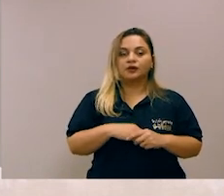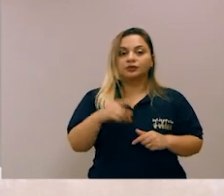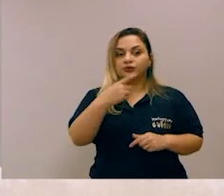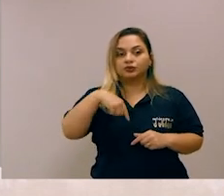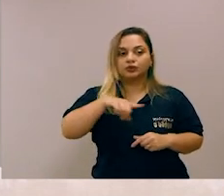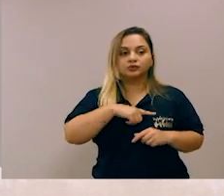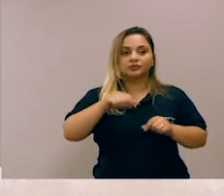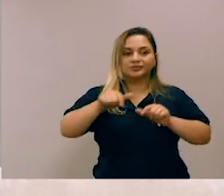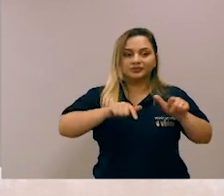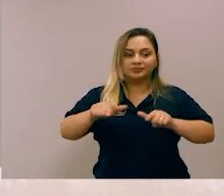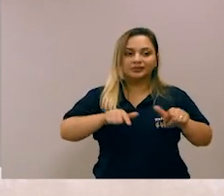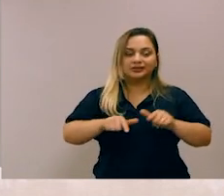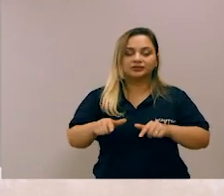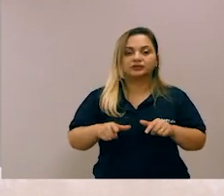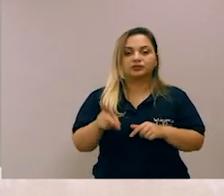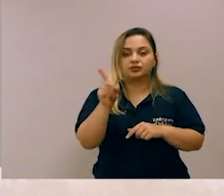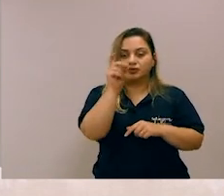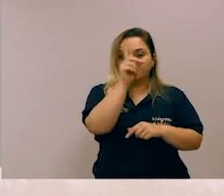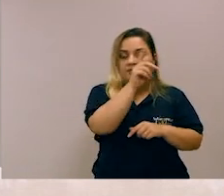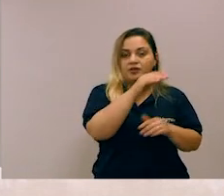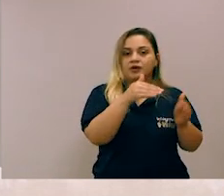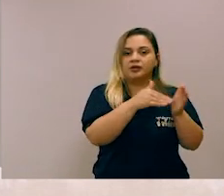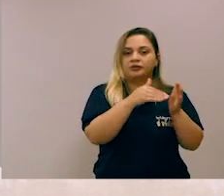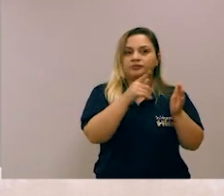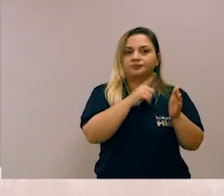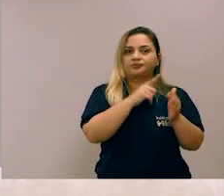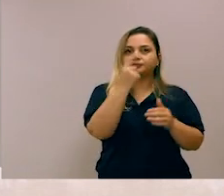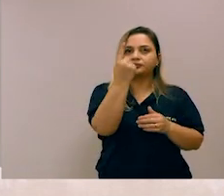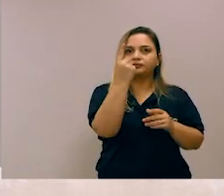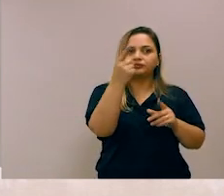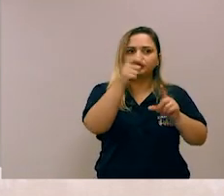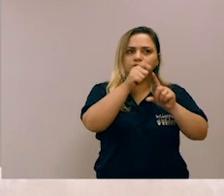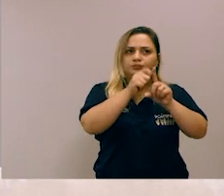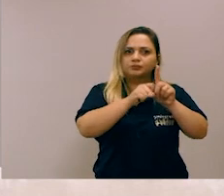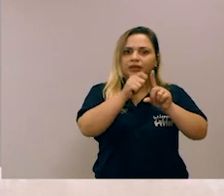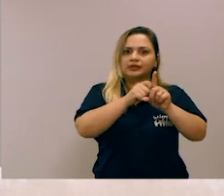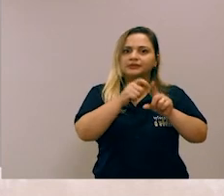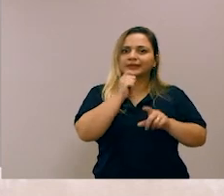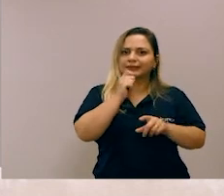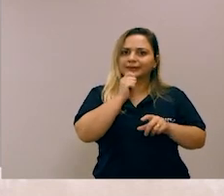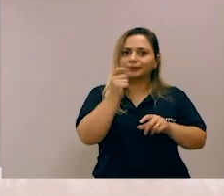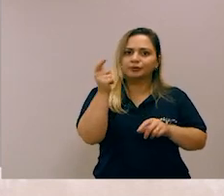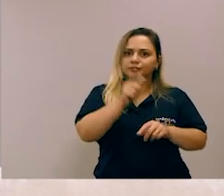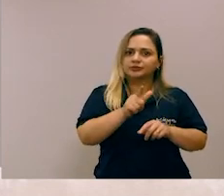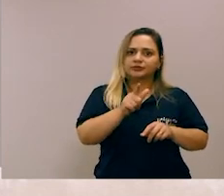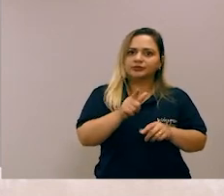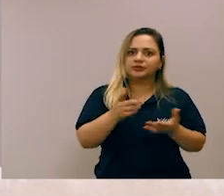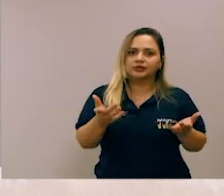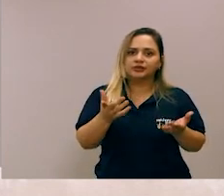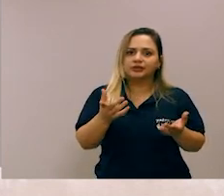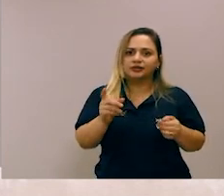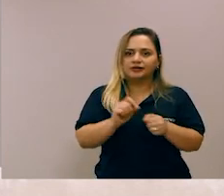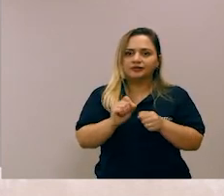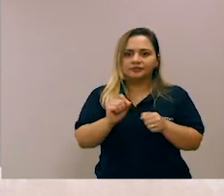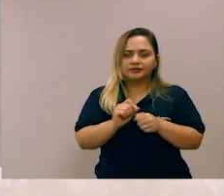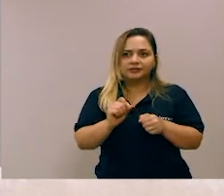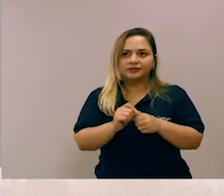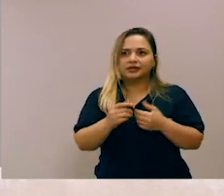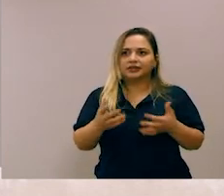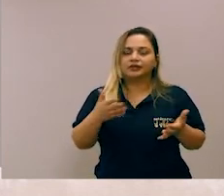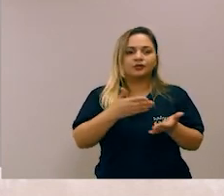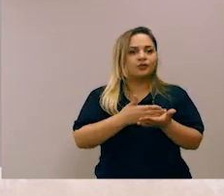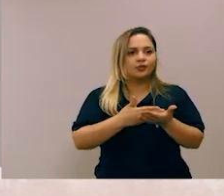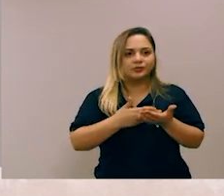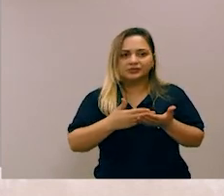We are working, we're going to work for 1 month without rain to disturb the work. So we